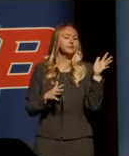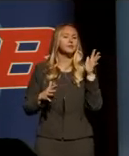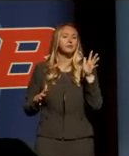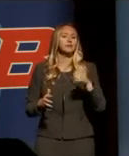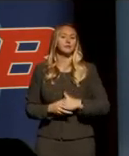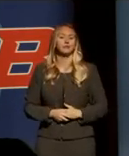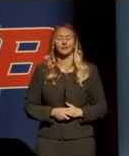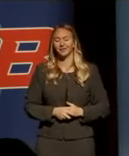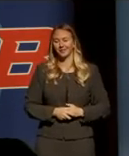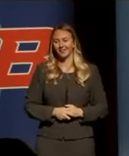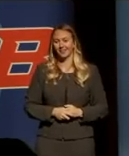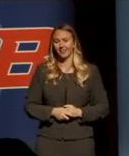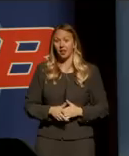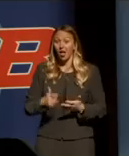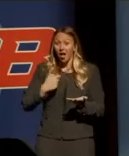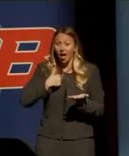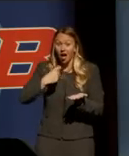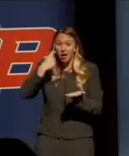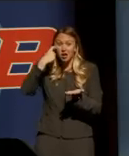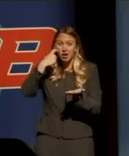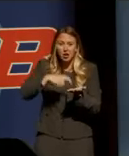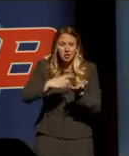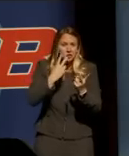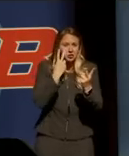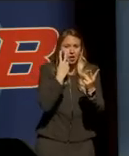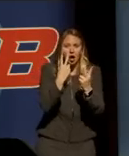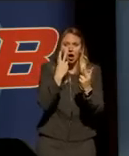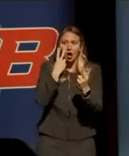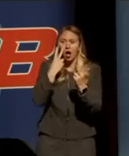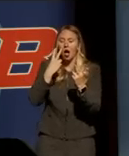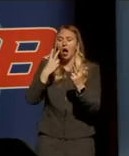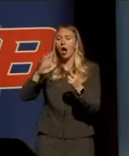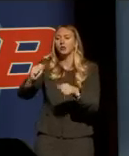When I saw that, I felt